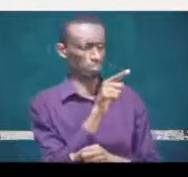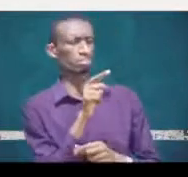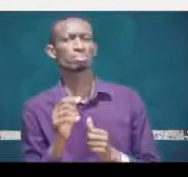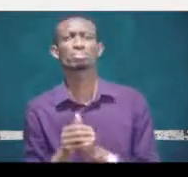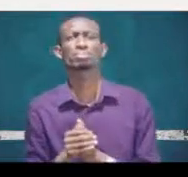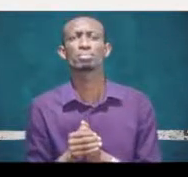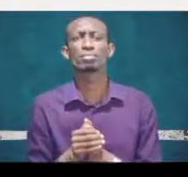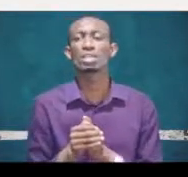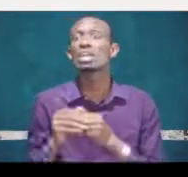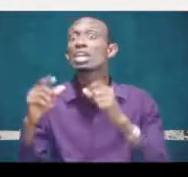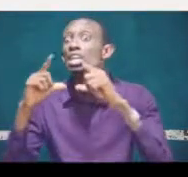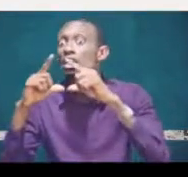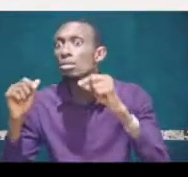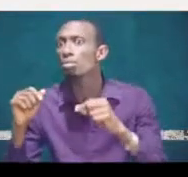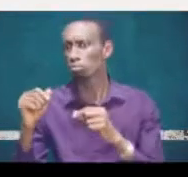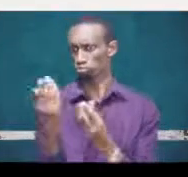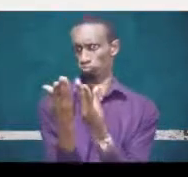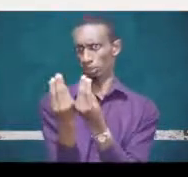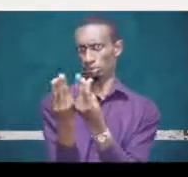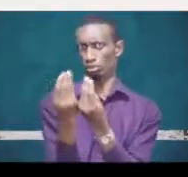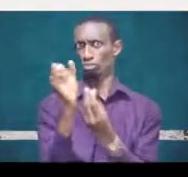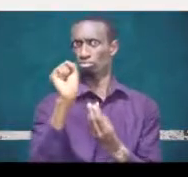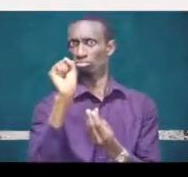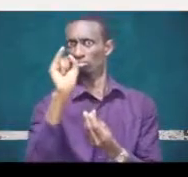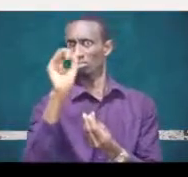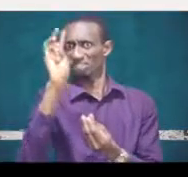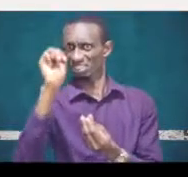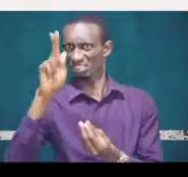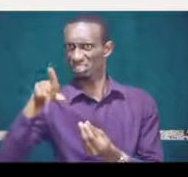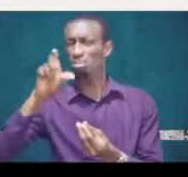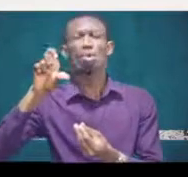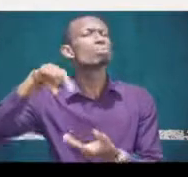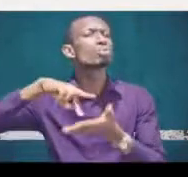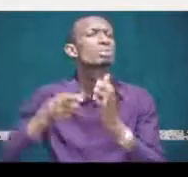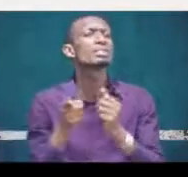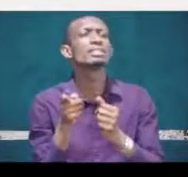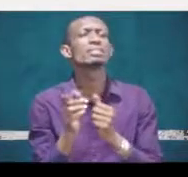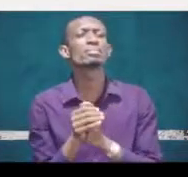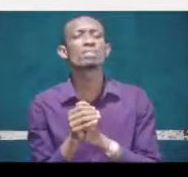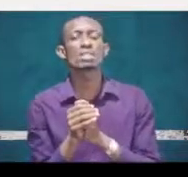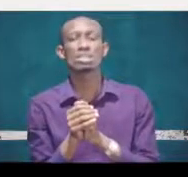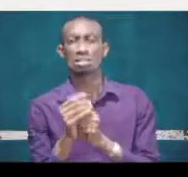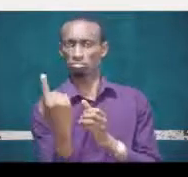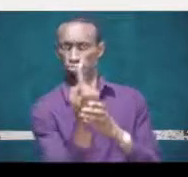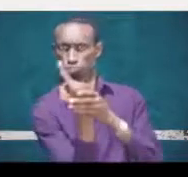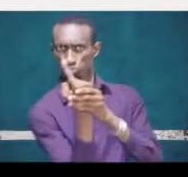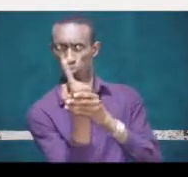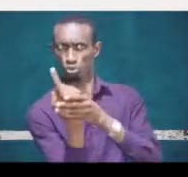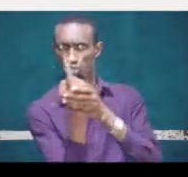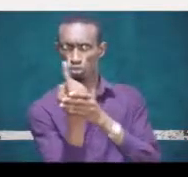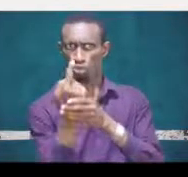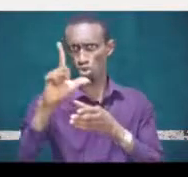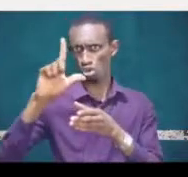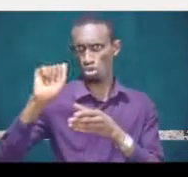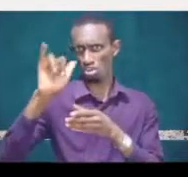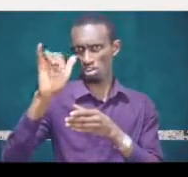There is word simple, which means single layer. Where you see the word simple, just understand it is a